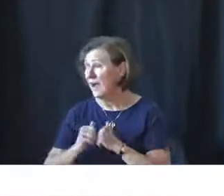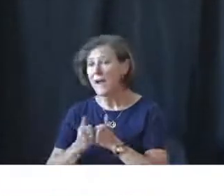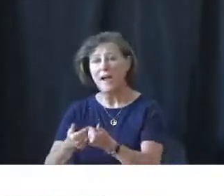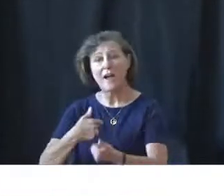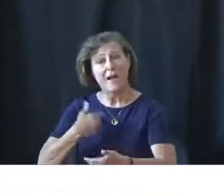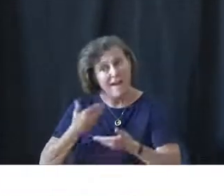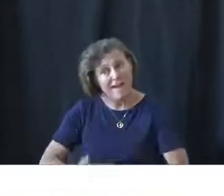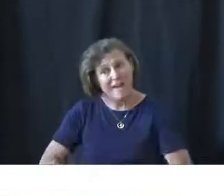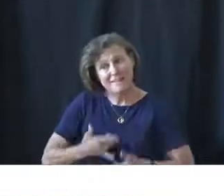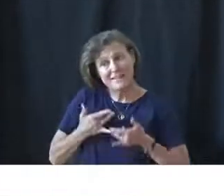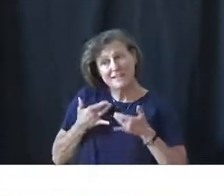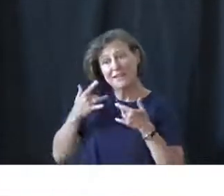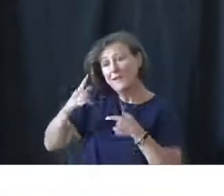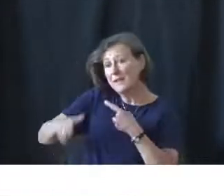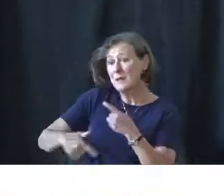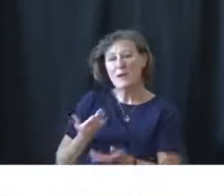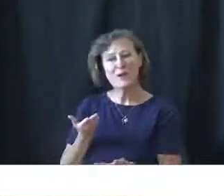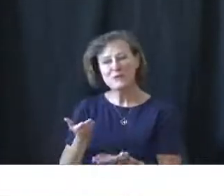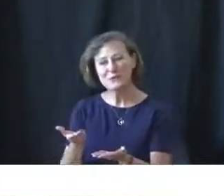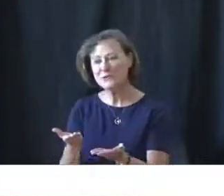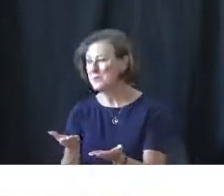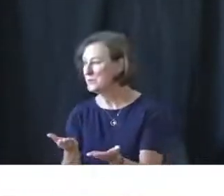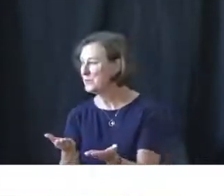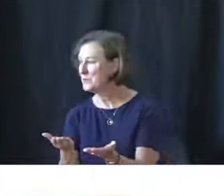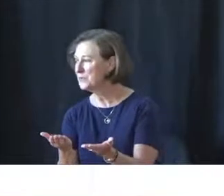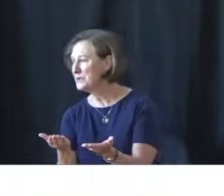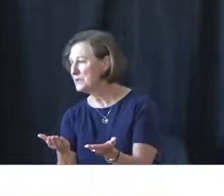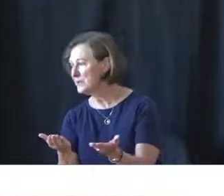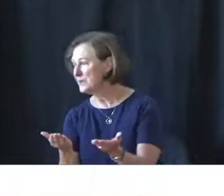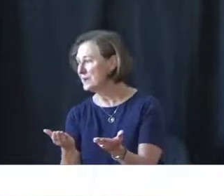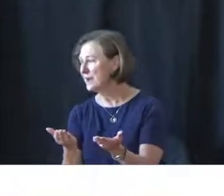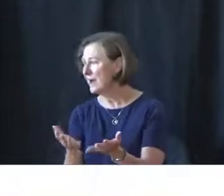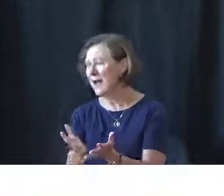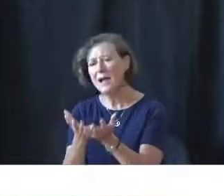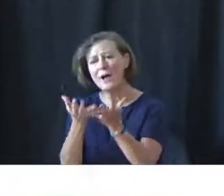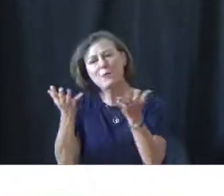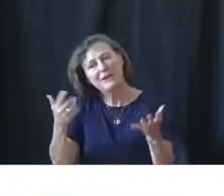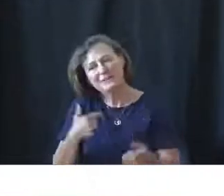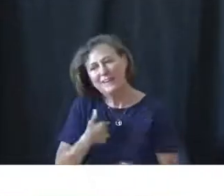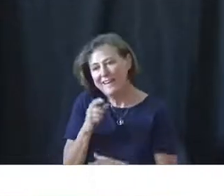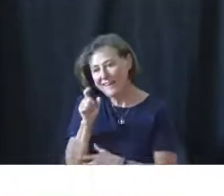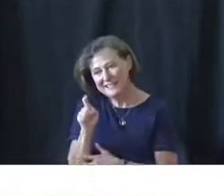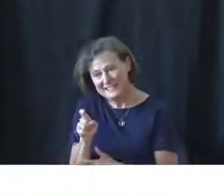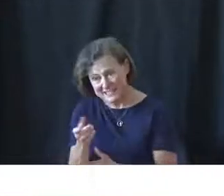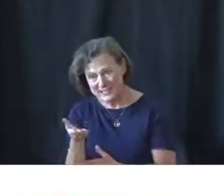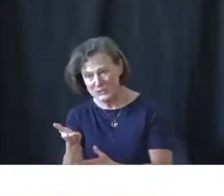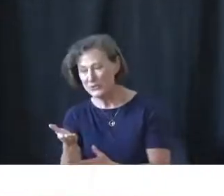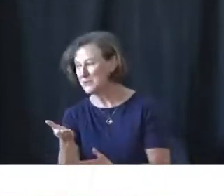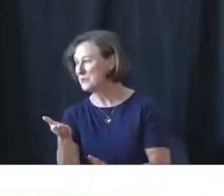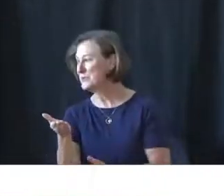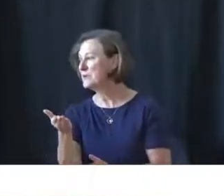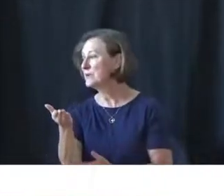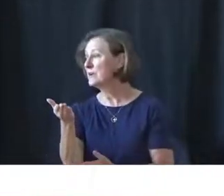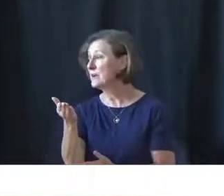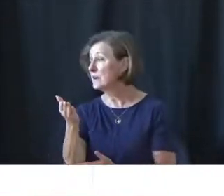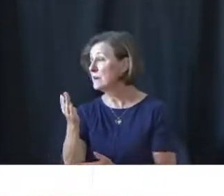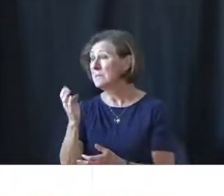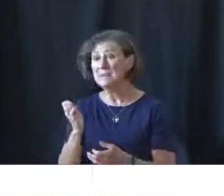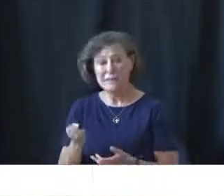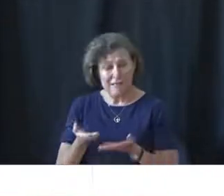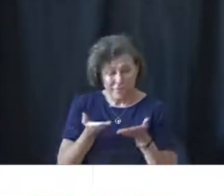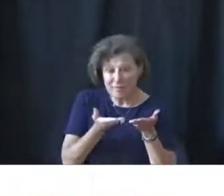the way I feel about you, just how much I need you to